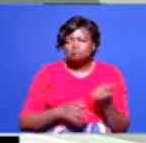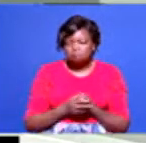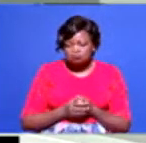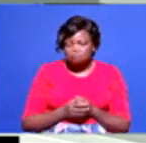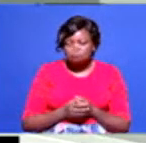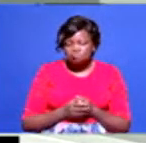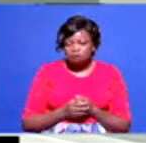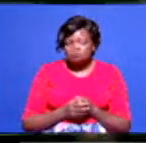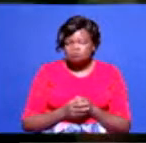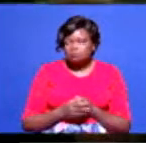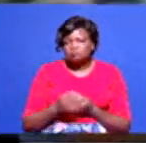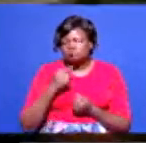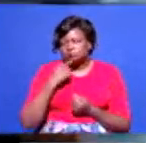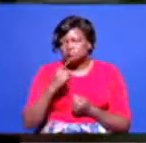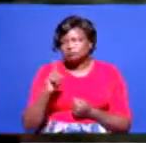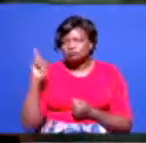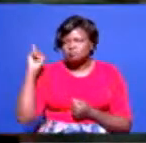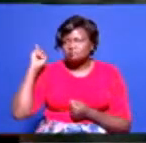speeches.